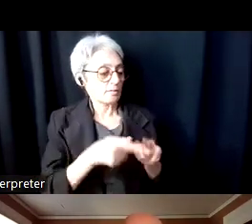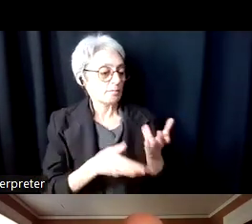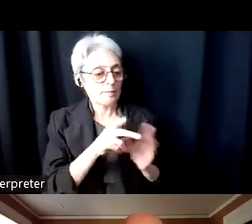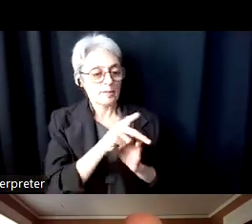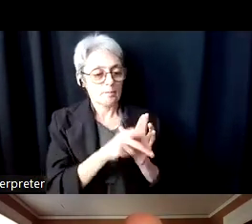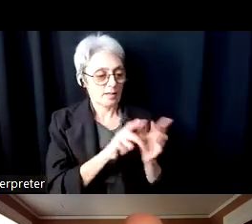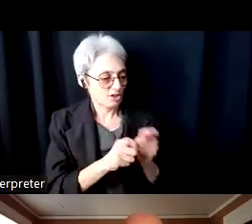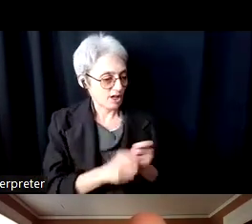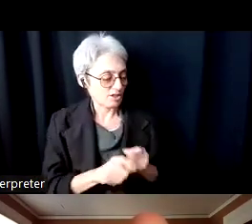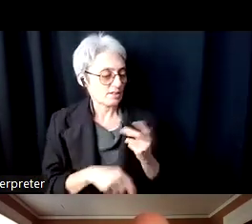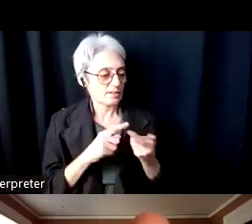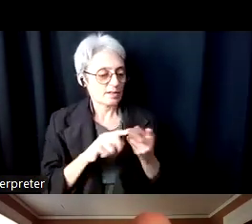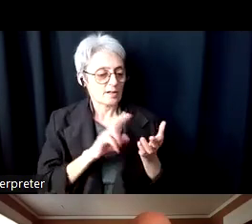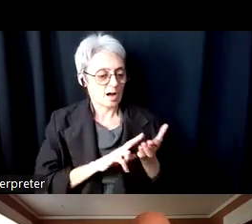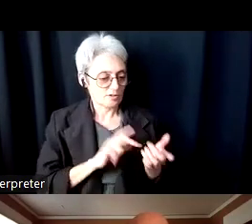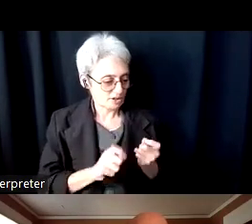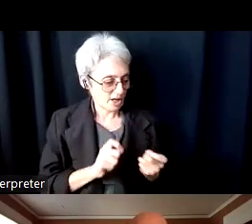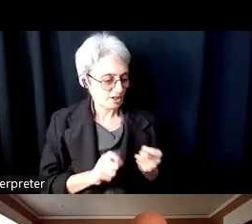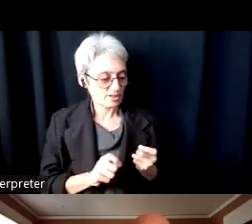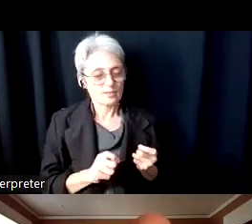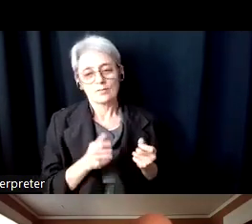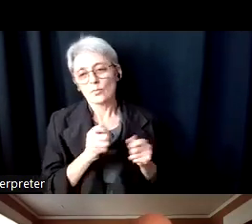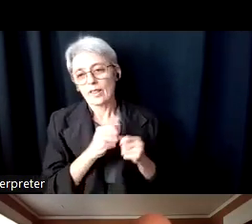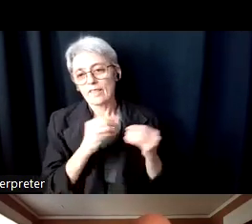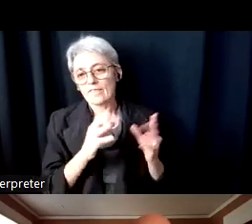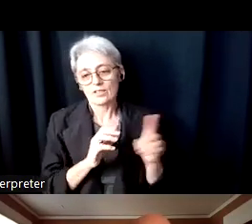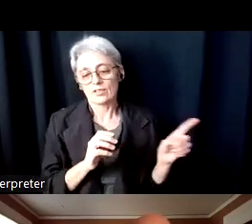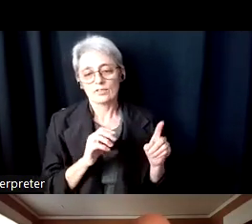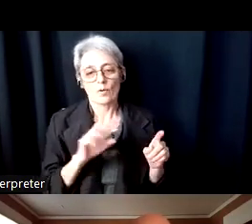in our contracts with our vendors, or other means.